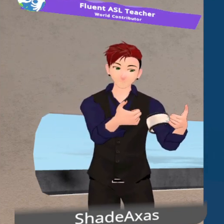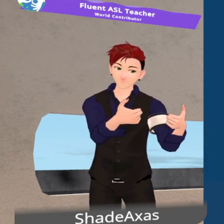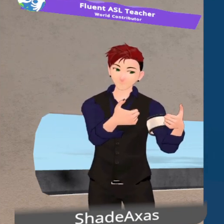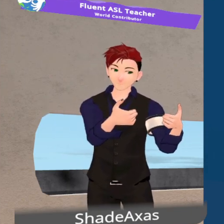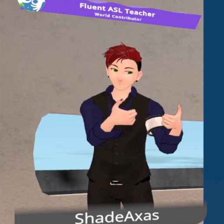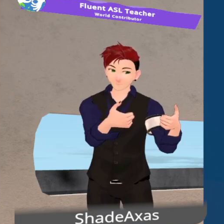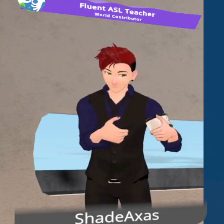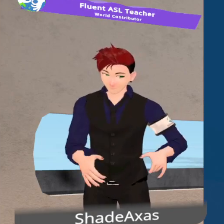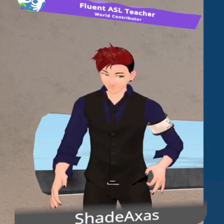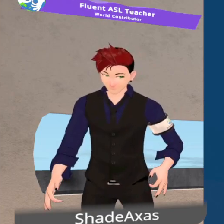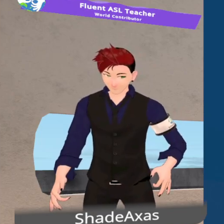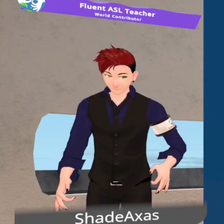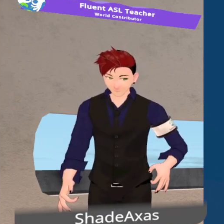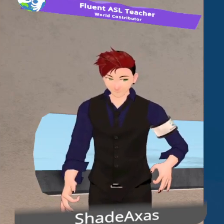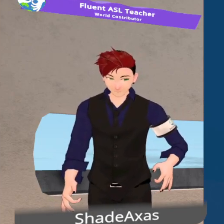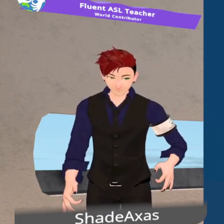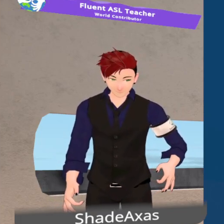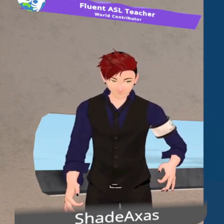learning.